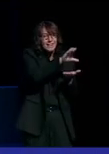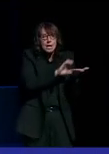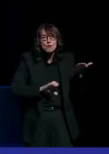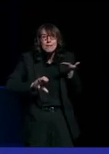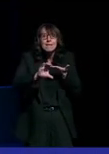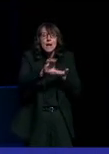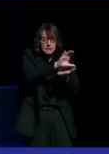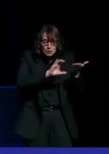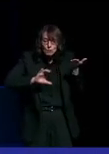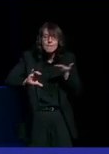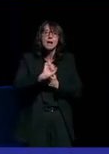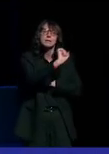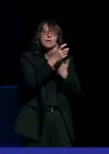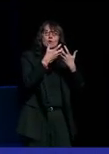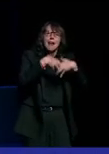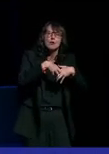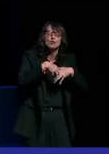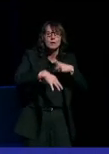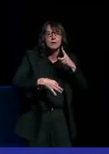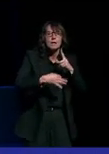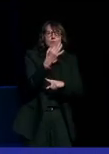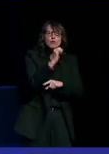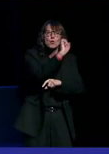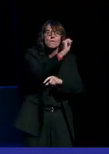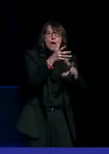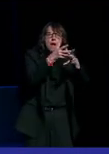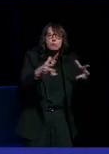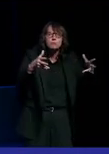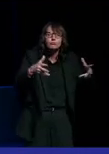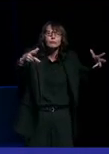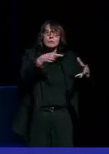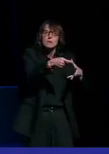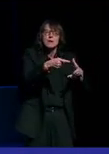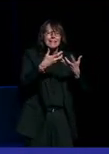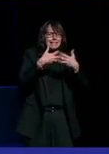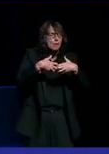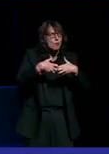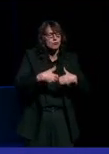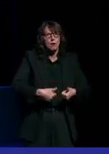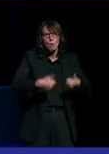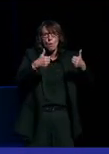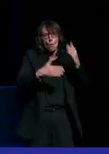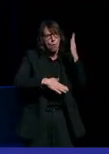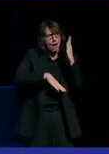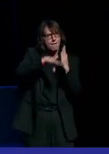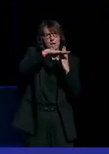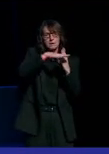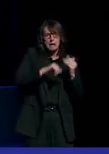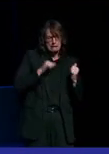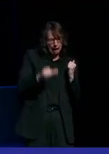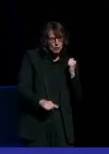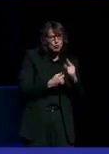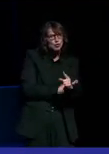the technology that will boost their productivity and profitability. The technological advancements being made in the agricultural